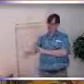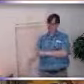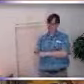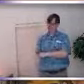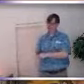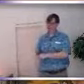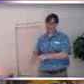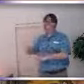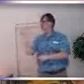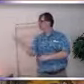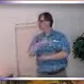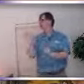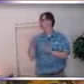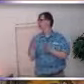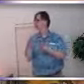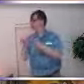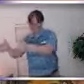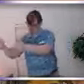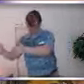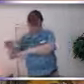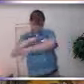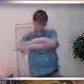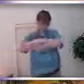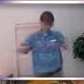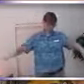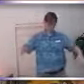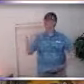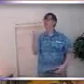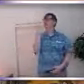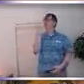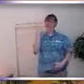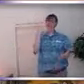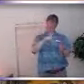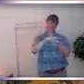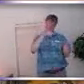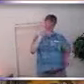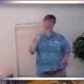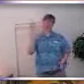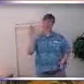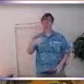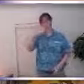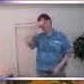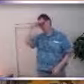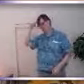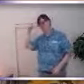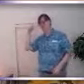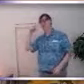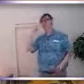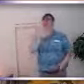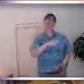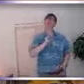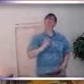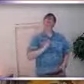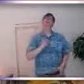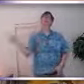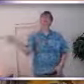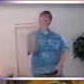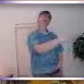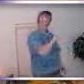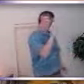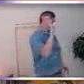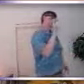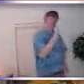The only way that we cannot feed into that is what? To remember who we are. We are love itself. We